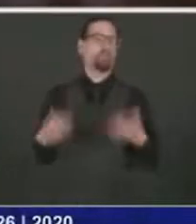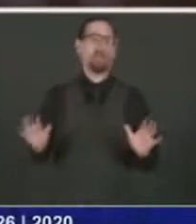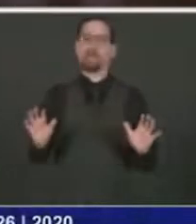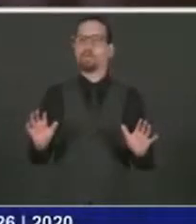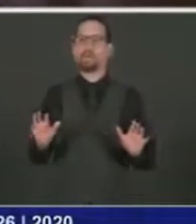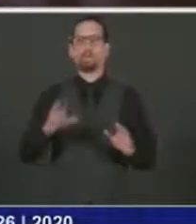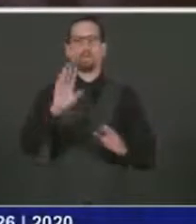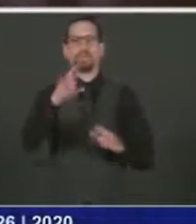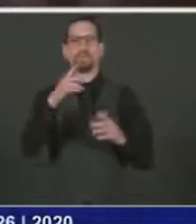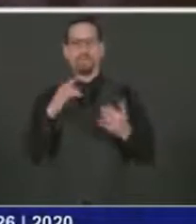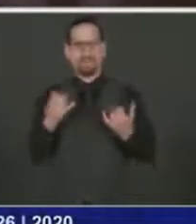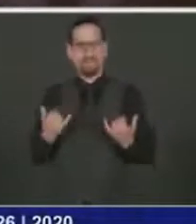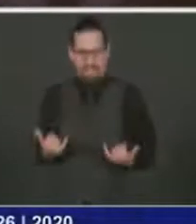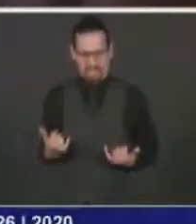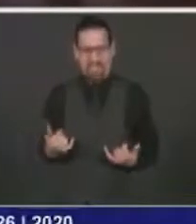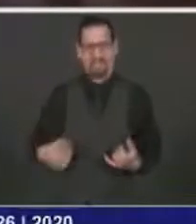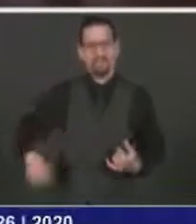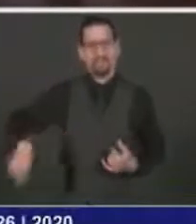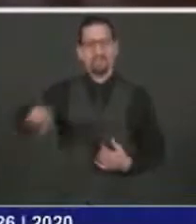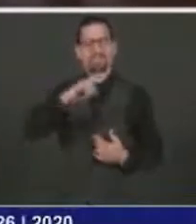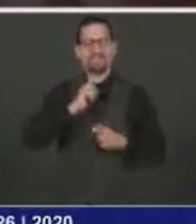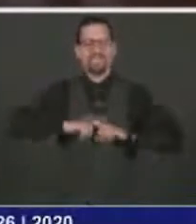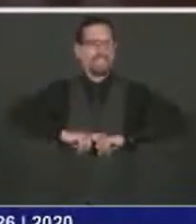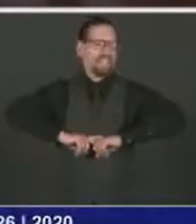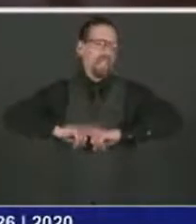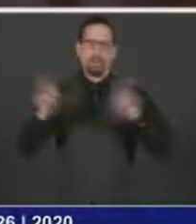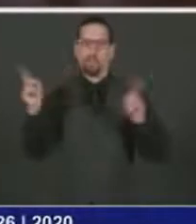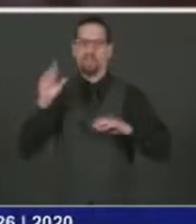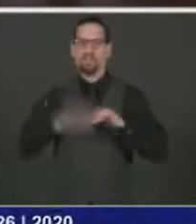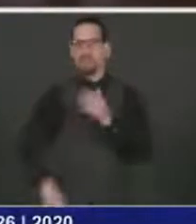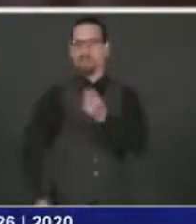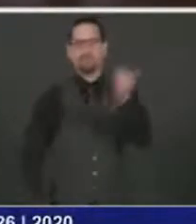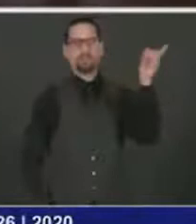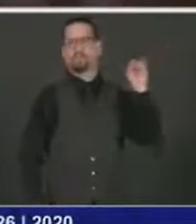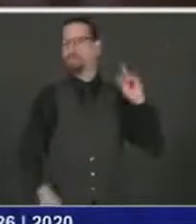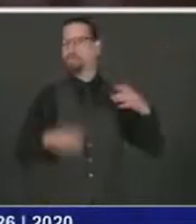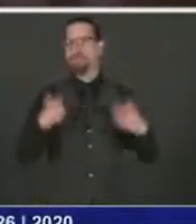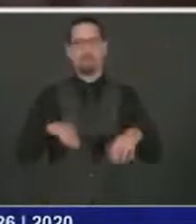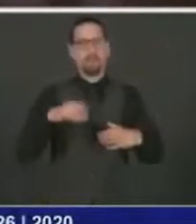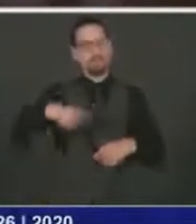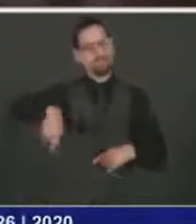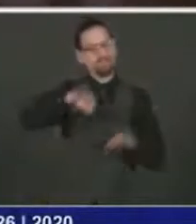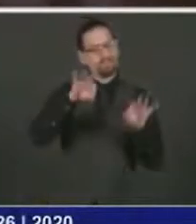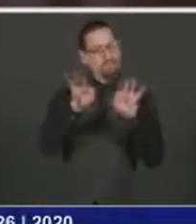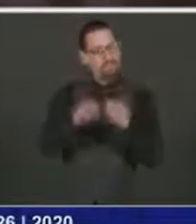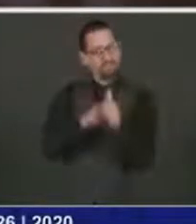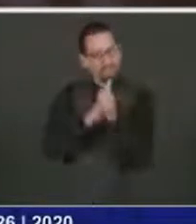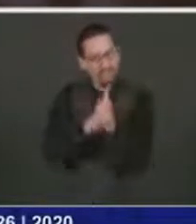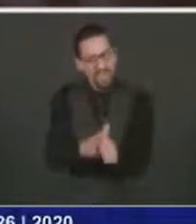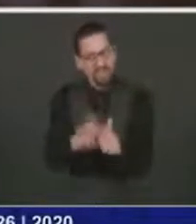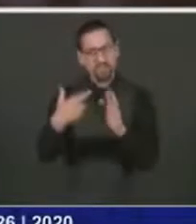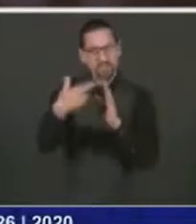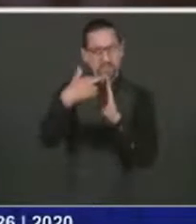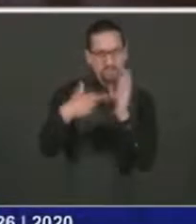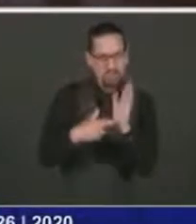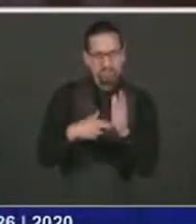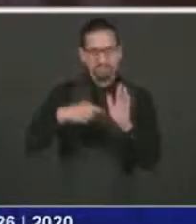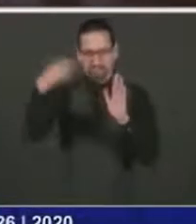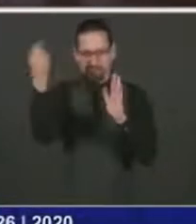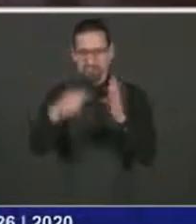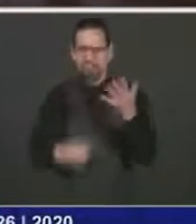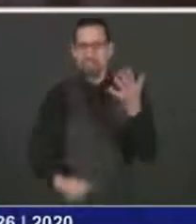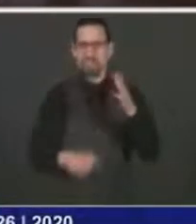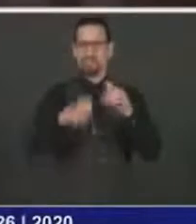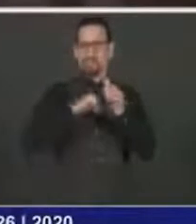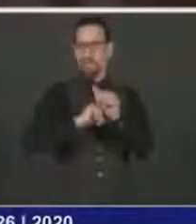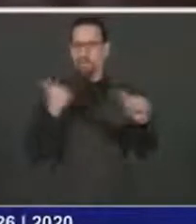if we keep following the rules, keep ourselves informed, that won't be our story. And to